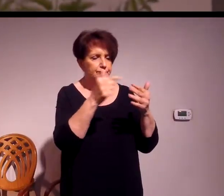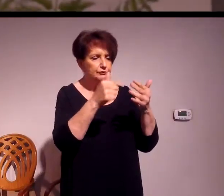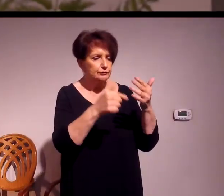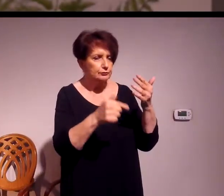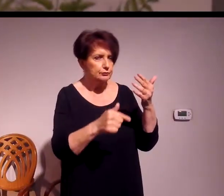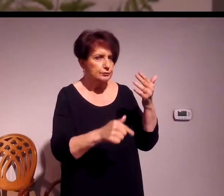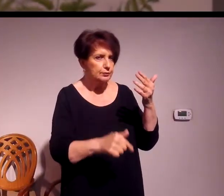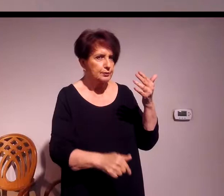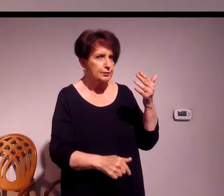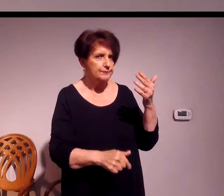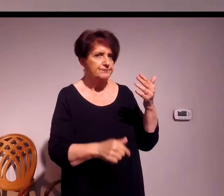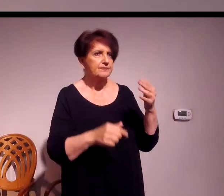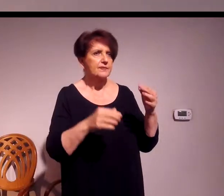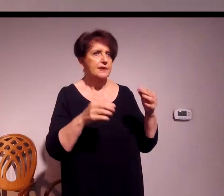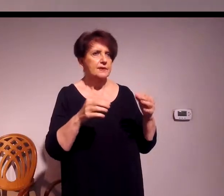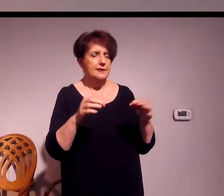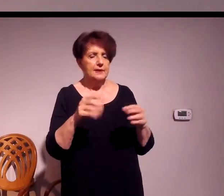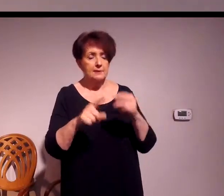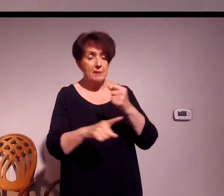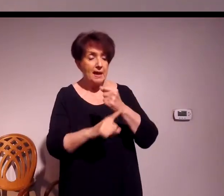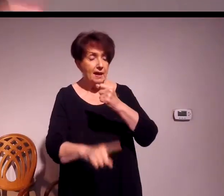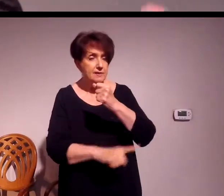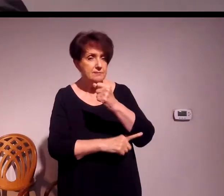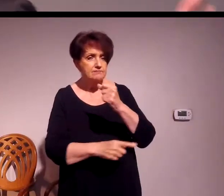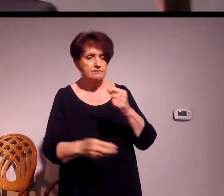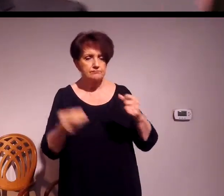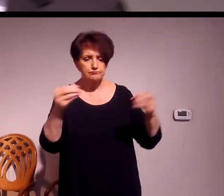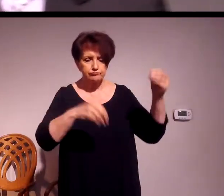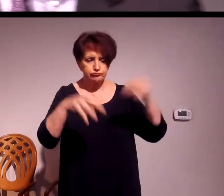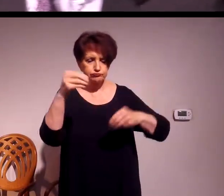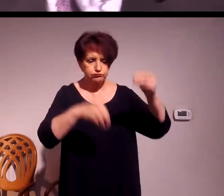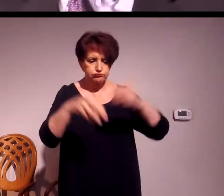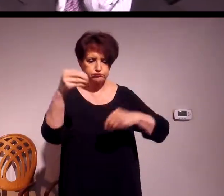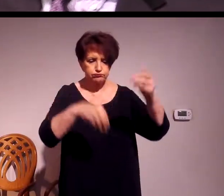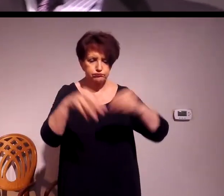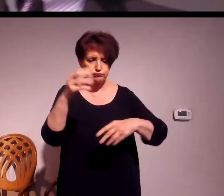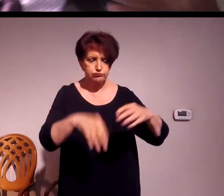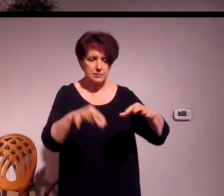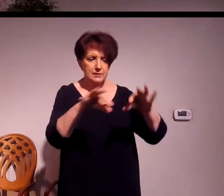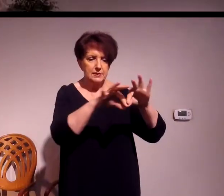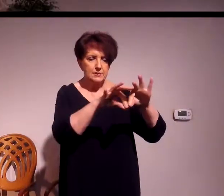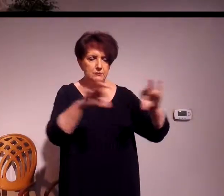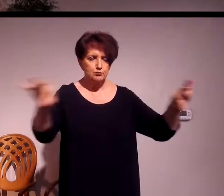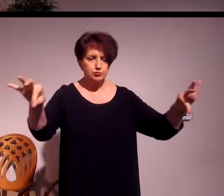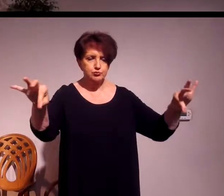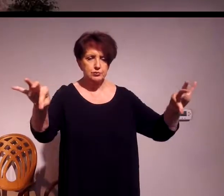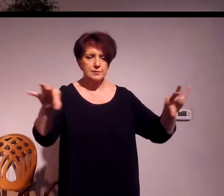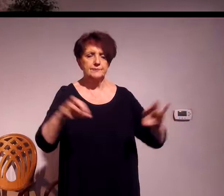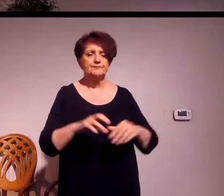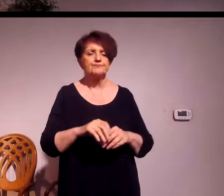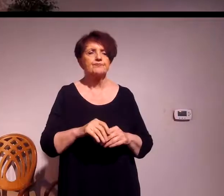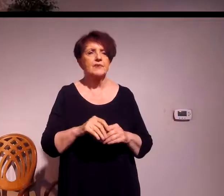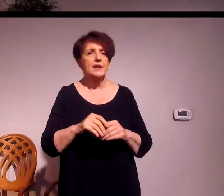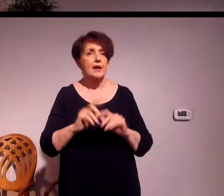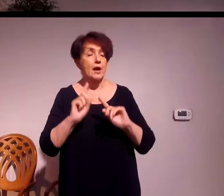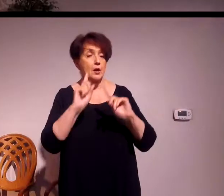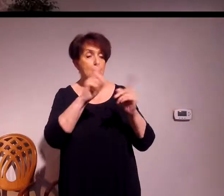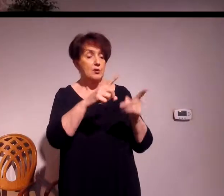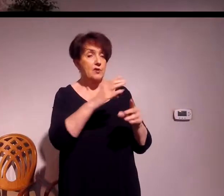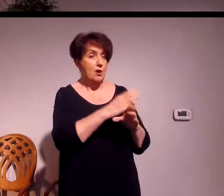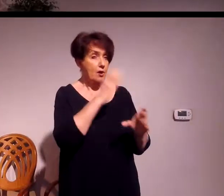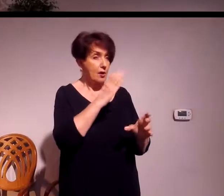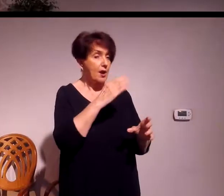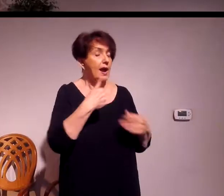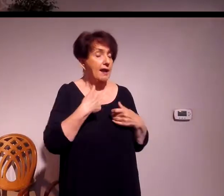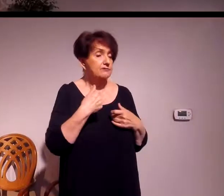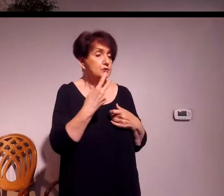bag, stuff about 20 or 30 of them, and I put it in a big box that I leave right by the garage door. So whenever I go to the car, I always have one or two in the car that